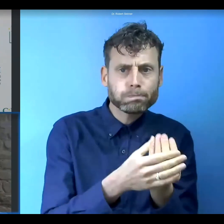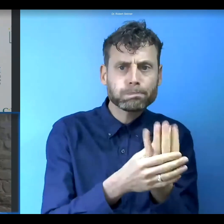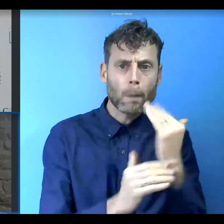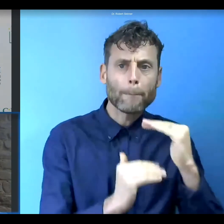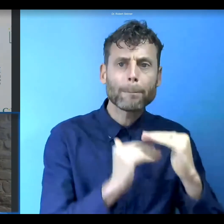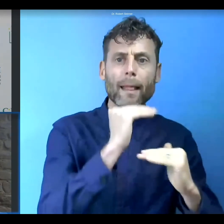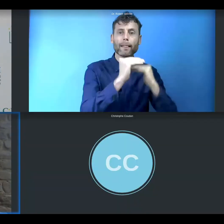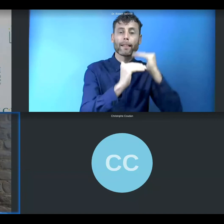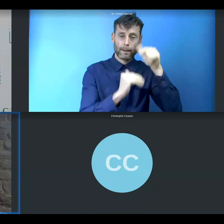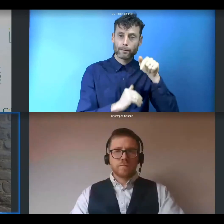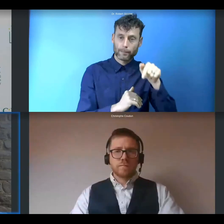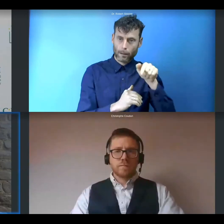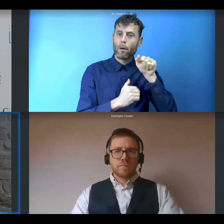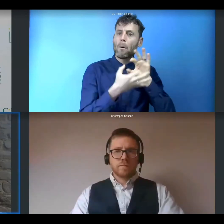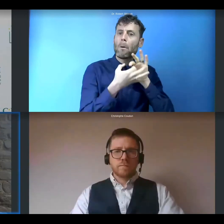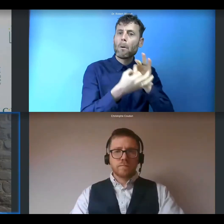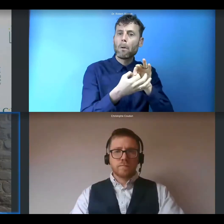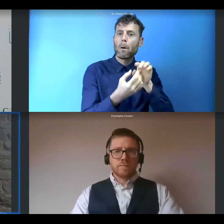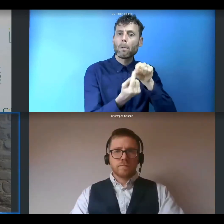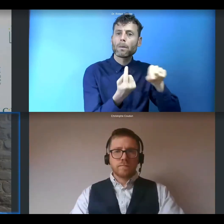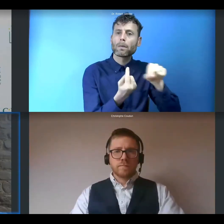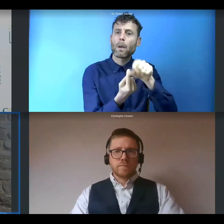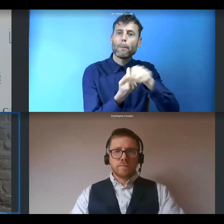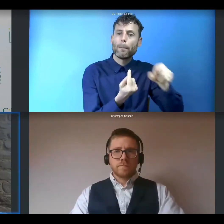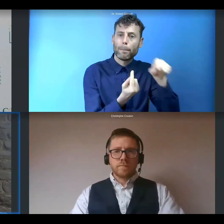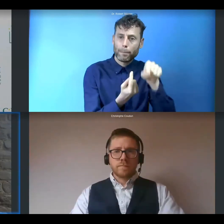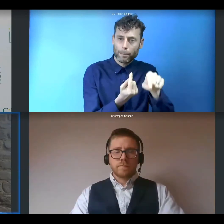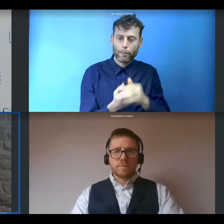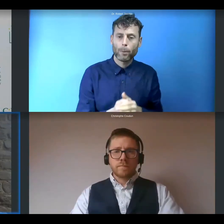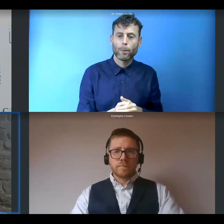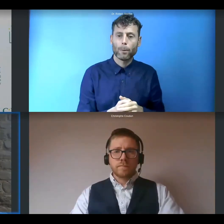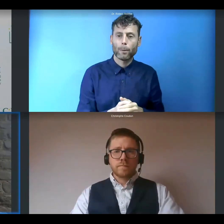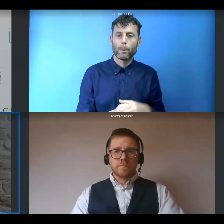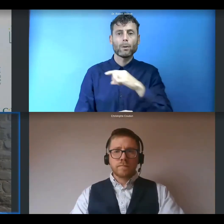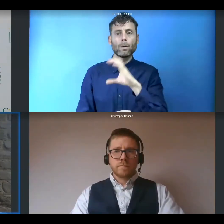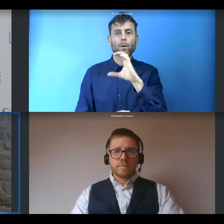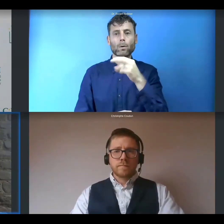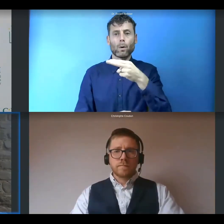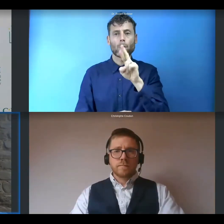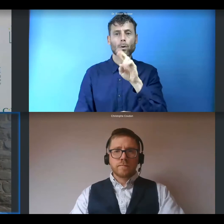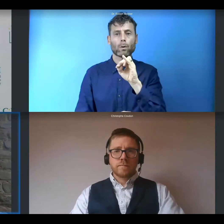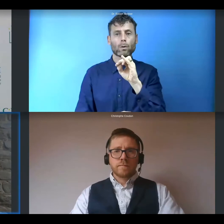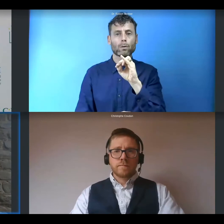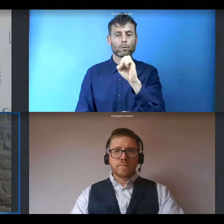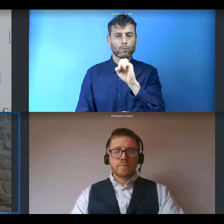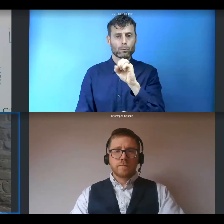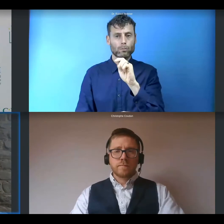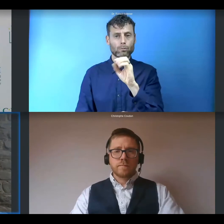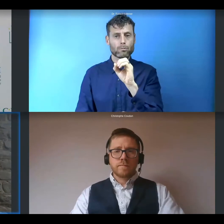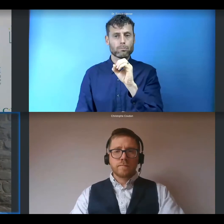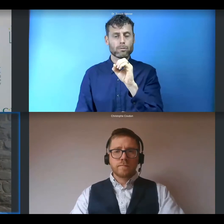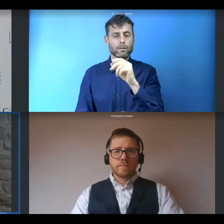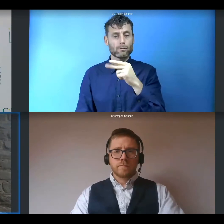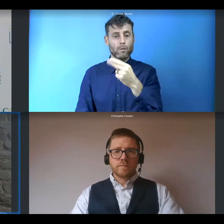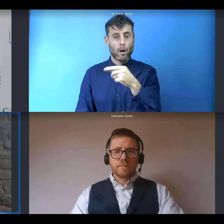as Christophe was correctly mentioning, are working into parallel but connected